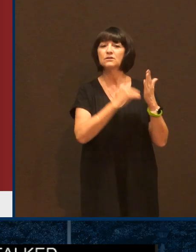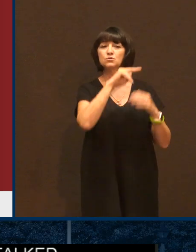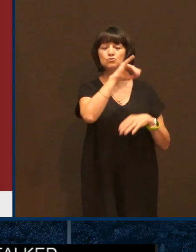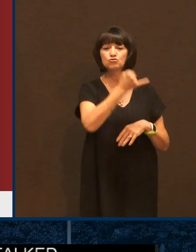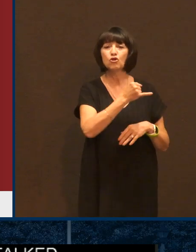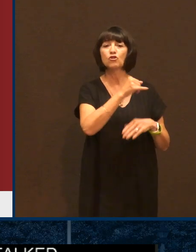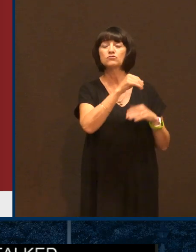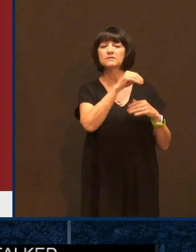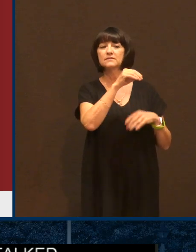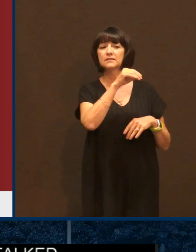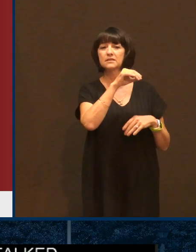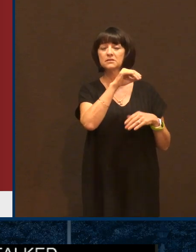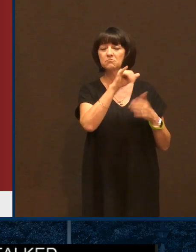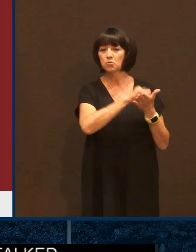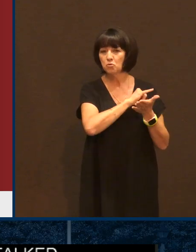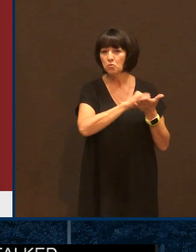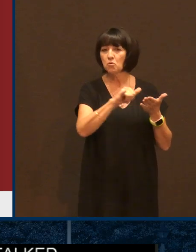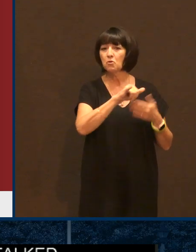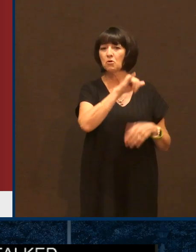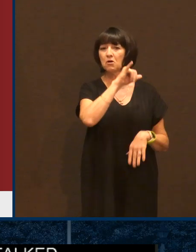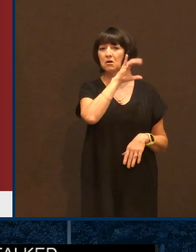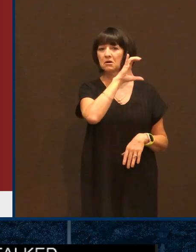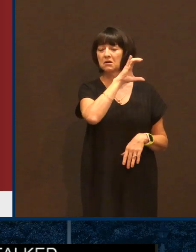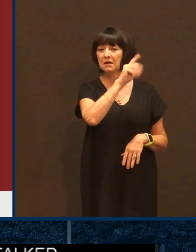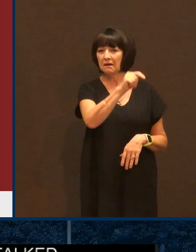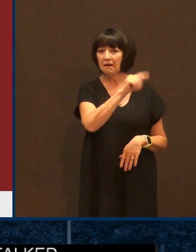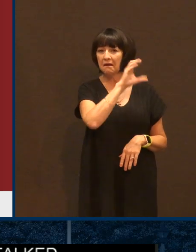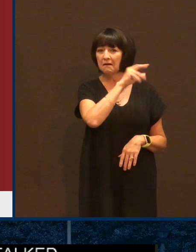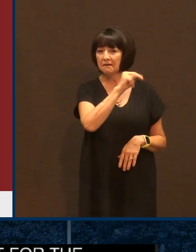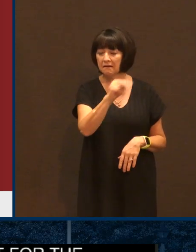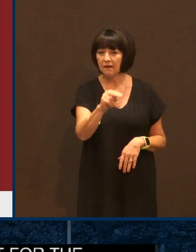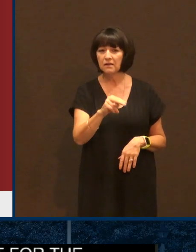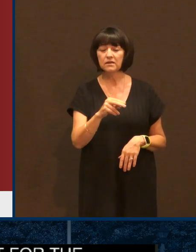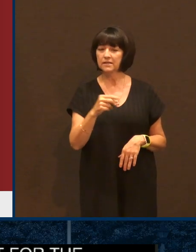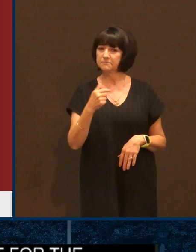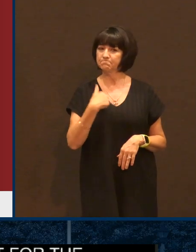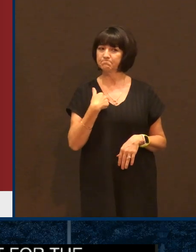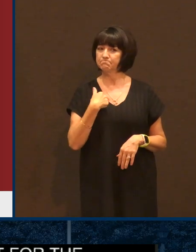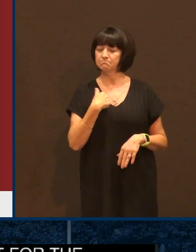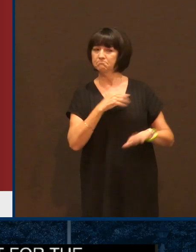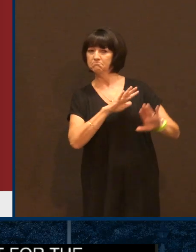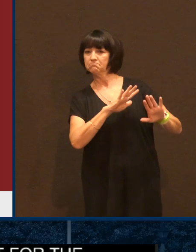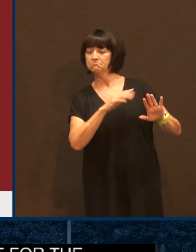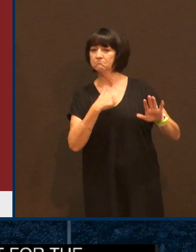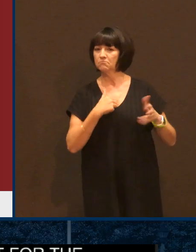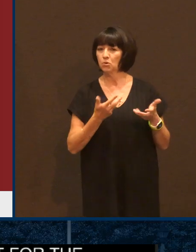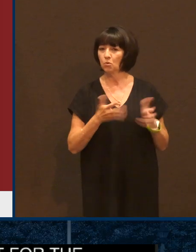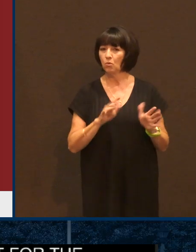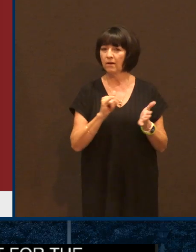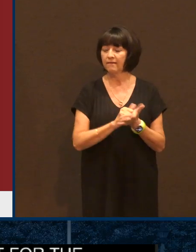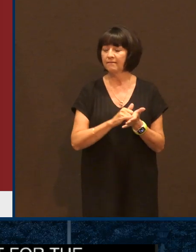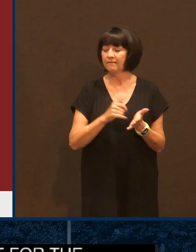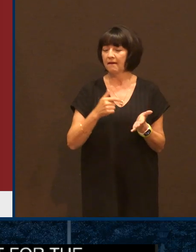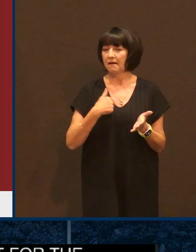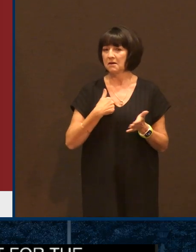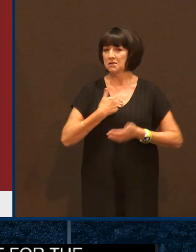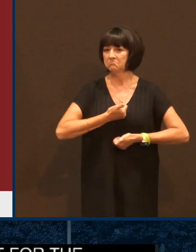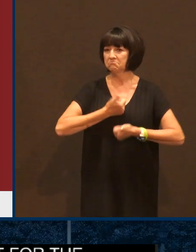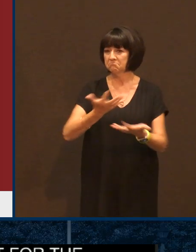and Connecticut. And at the time, I expressed my displeasure with that and the argument that we